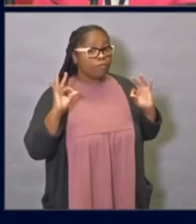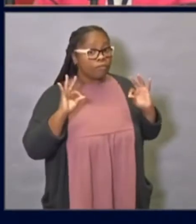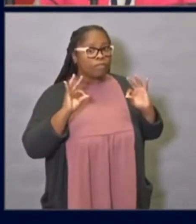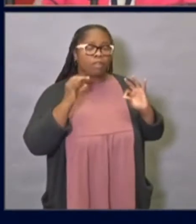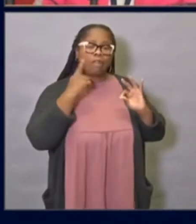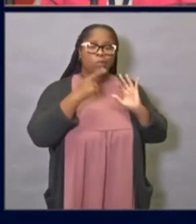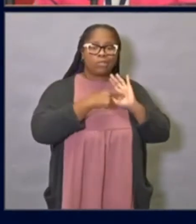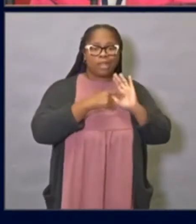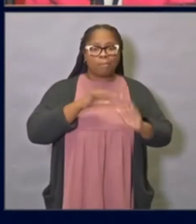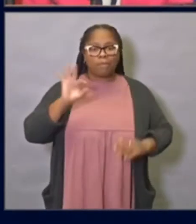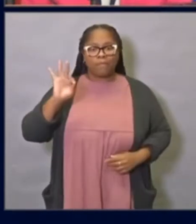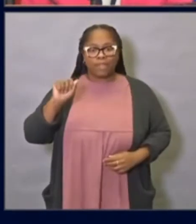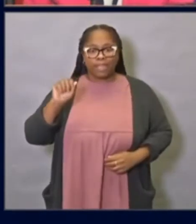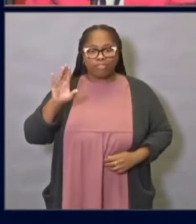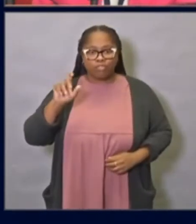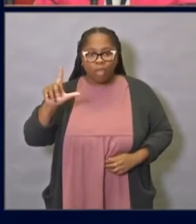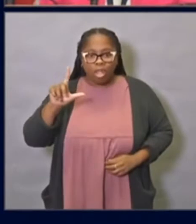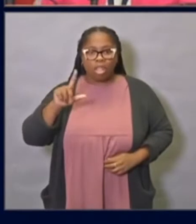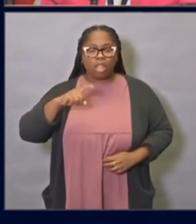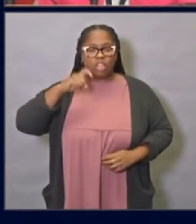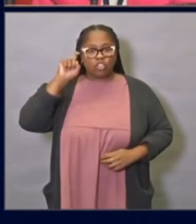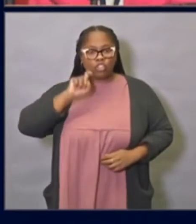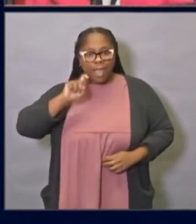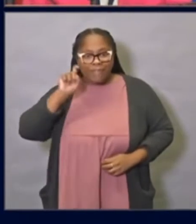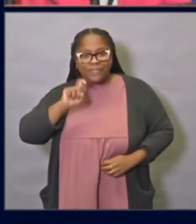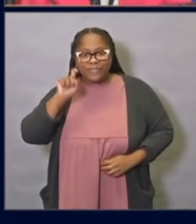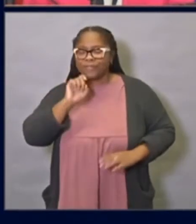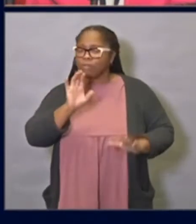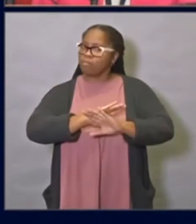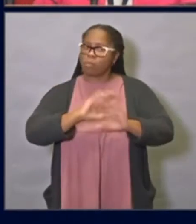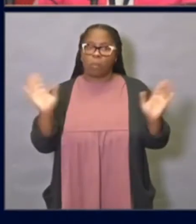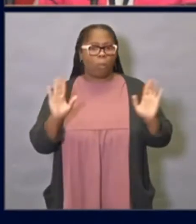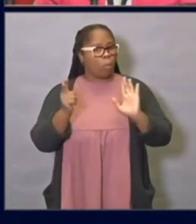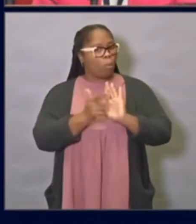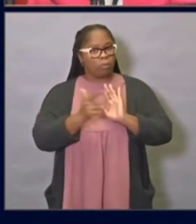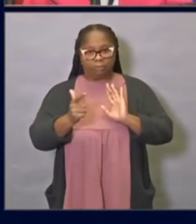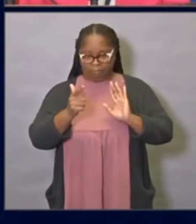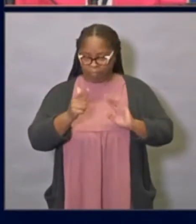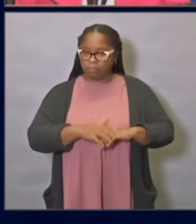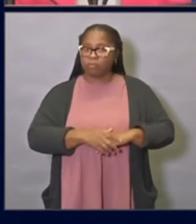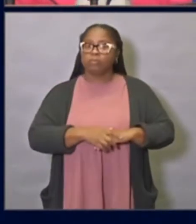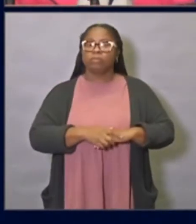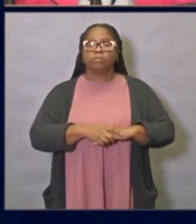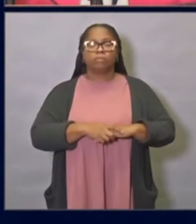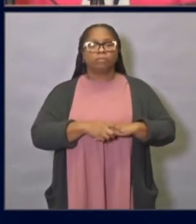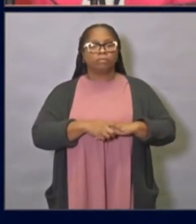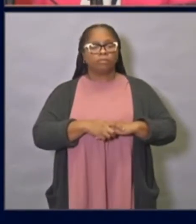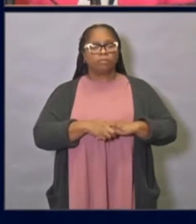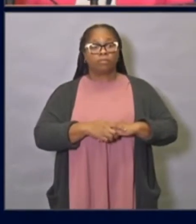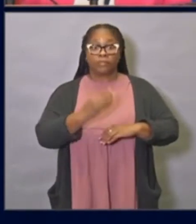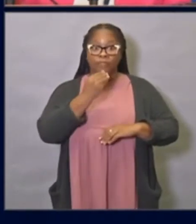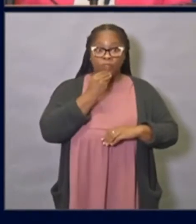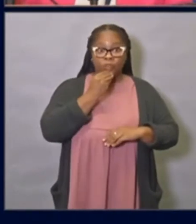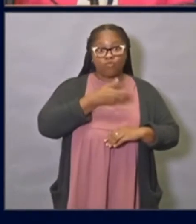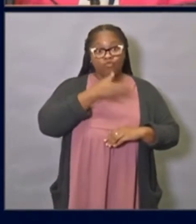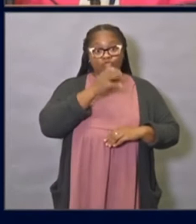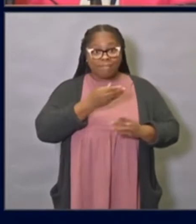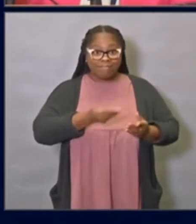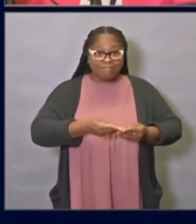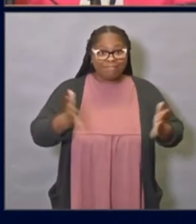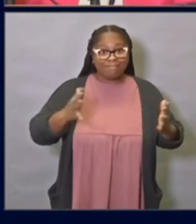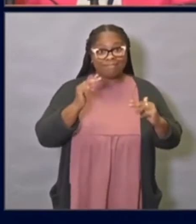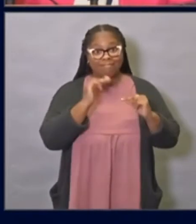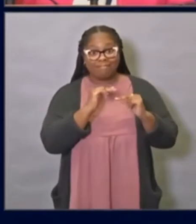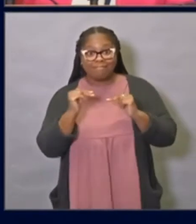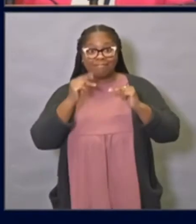as facials and shaves, are no longer permitted. Food and drinks cannot be served at these